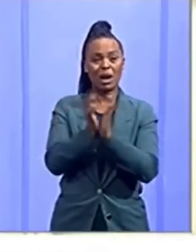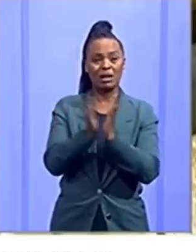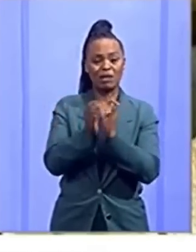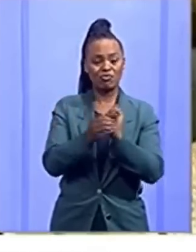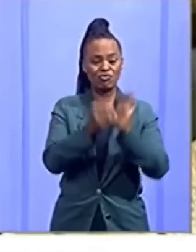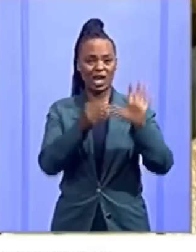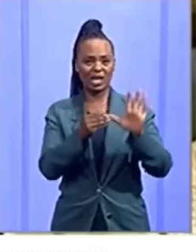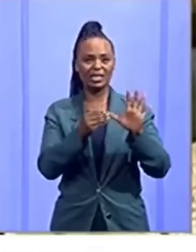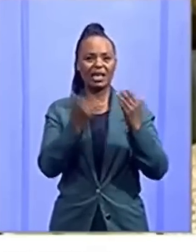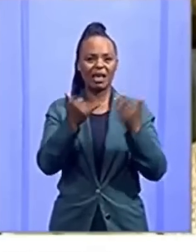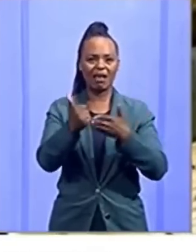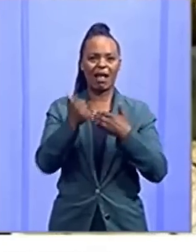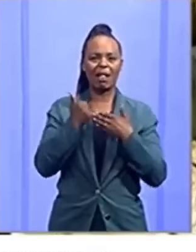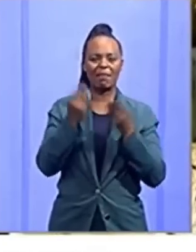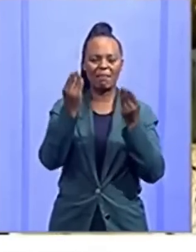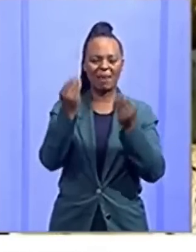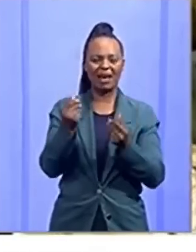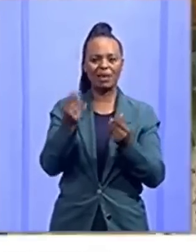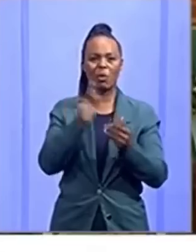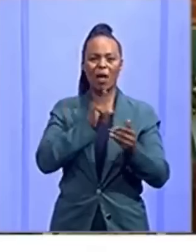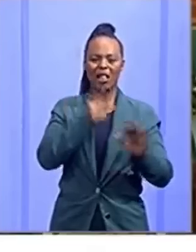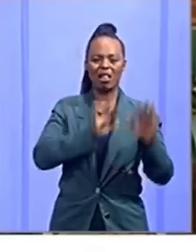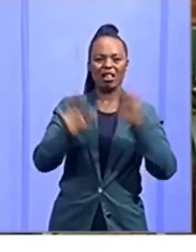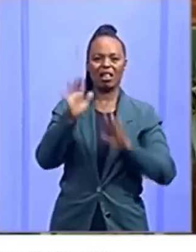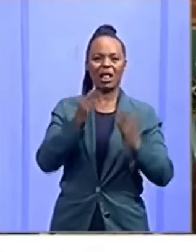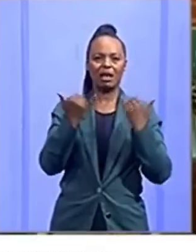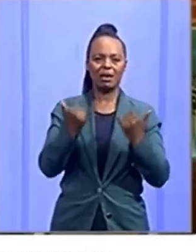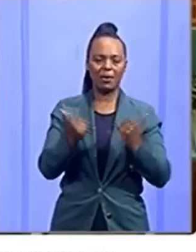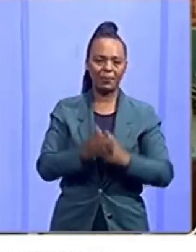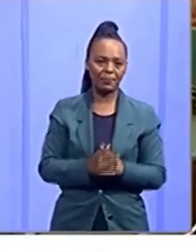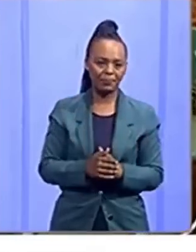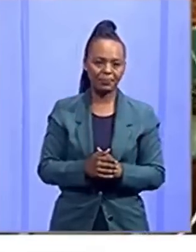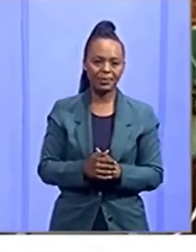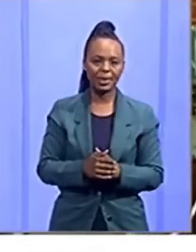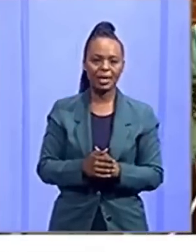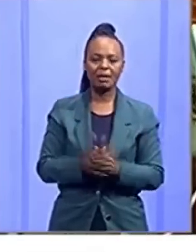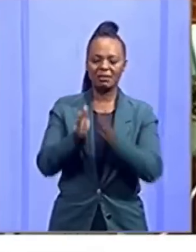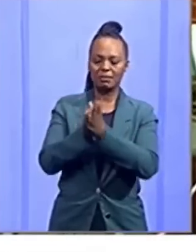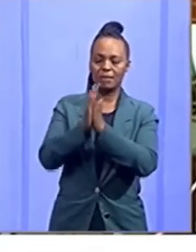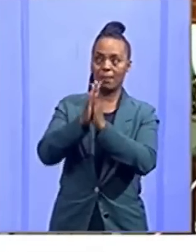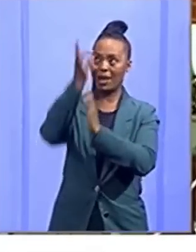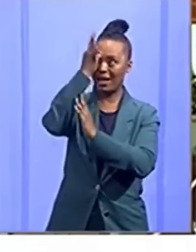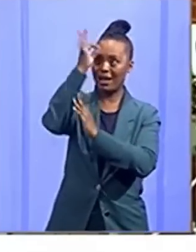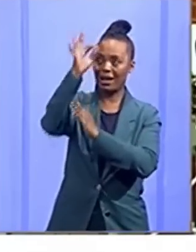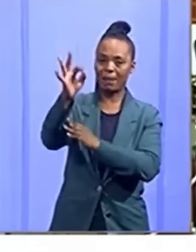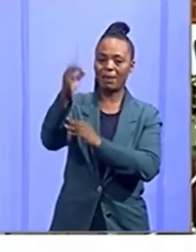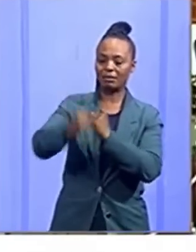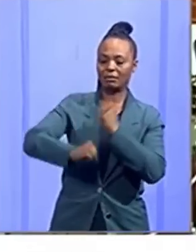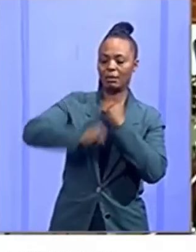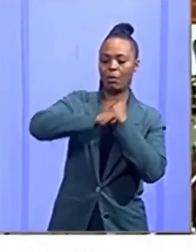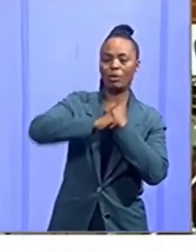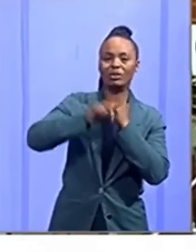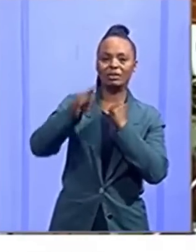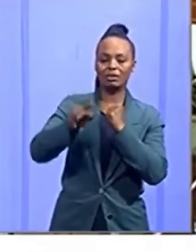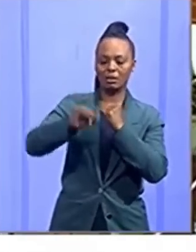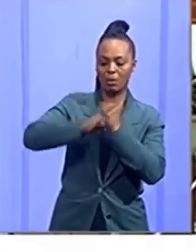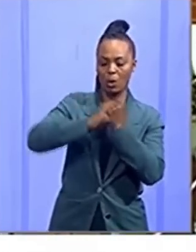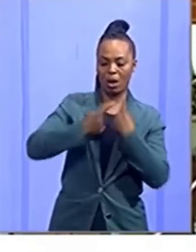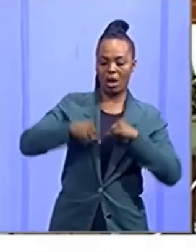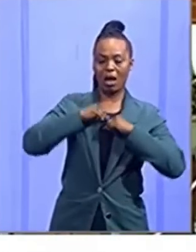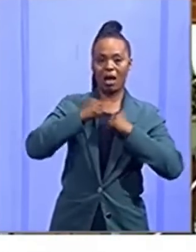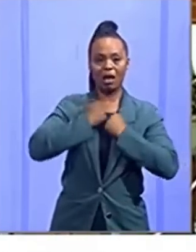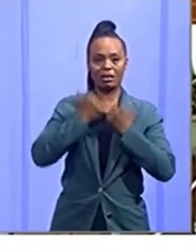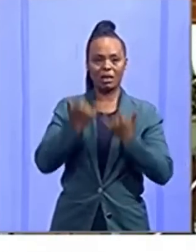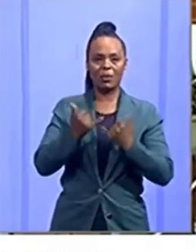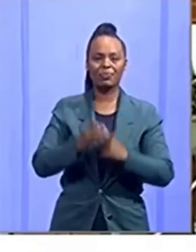mašheleng balemi bao ba rego ba hlaelelwa. Se re somago mo government gore ka re support ka sona go gore go ne jwa le